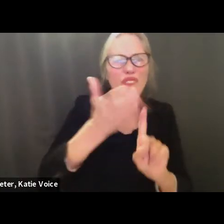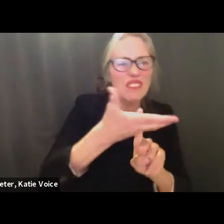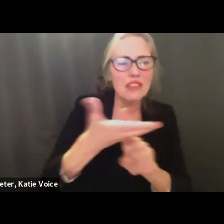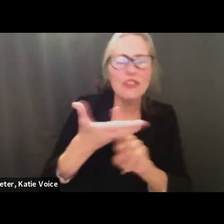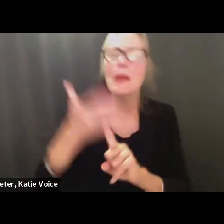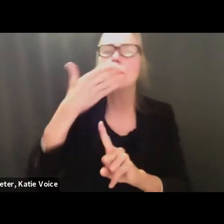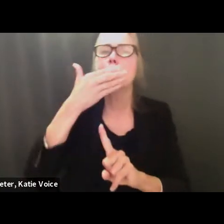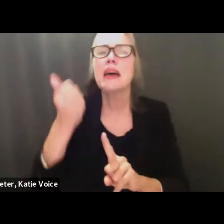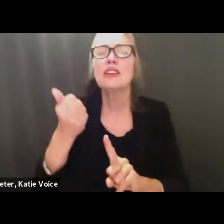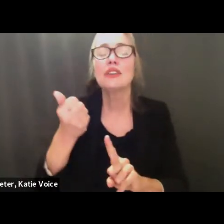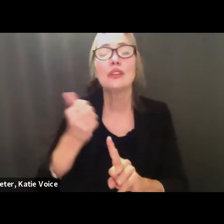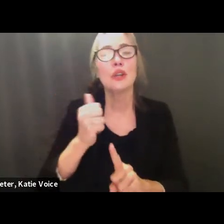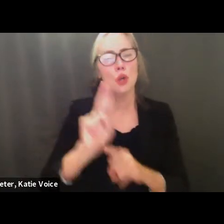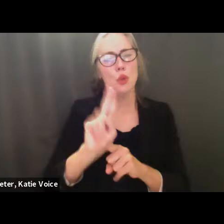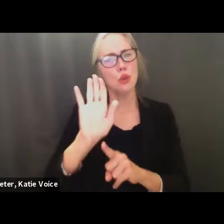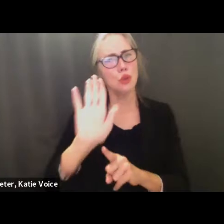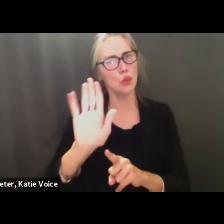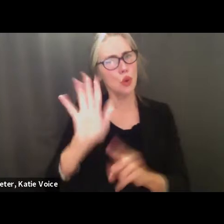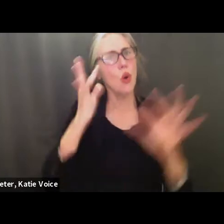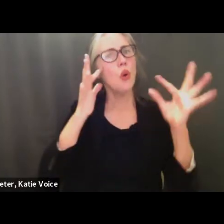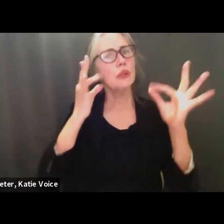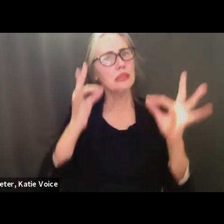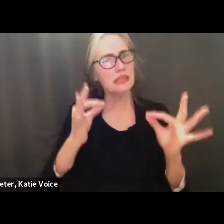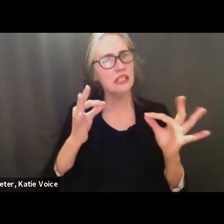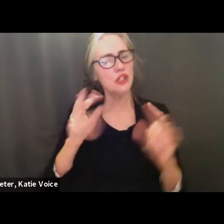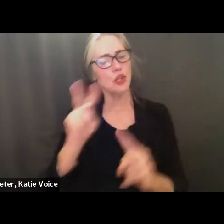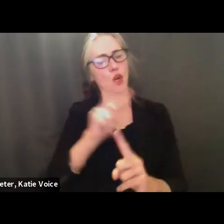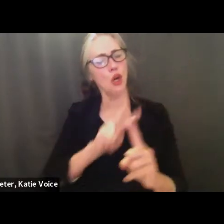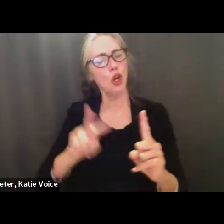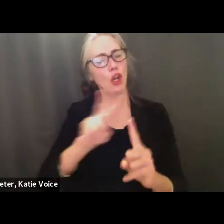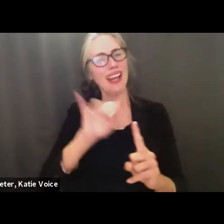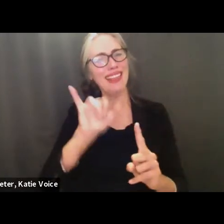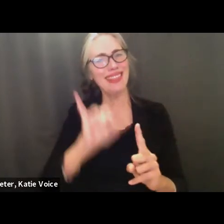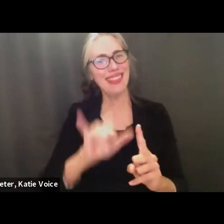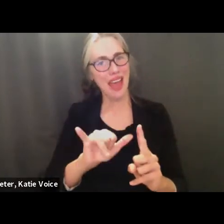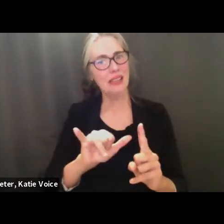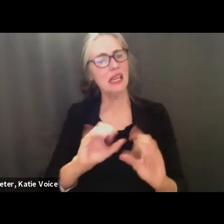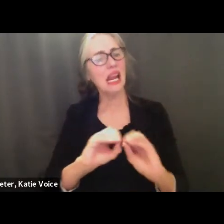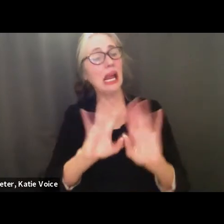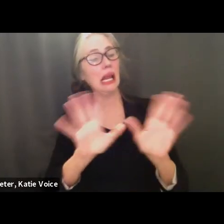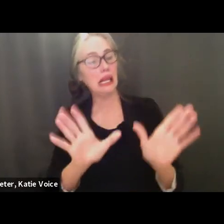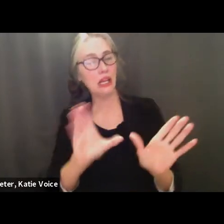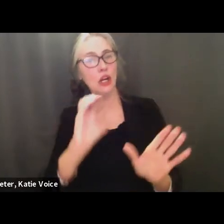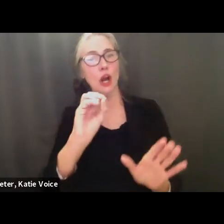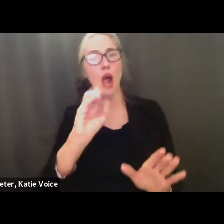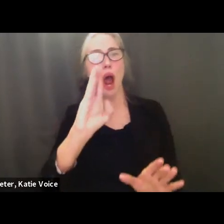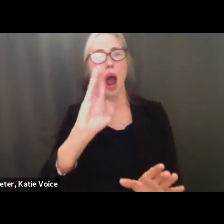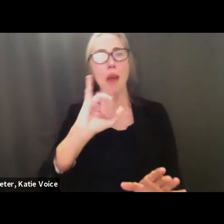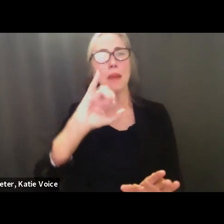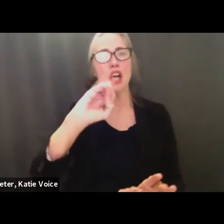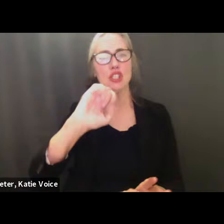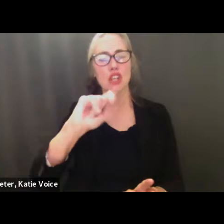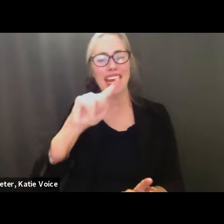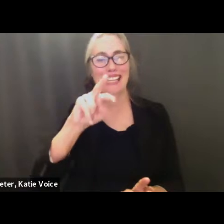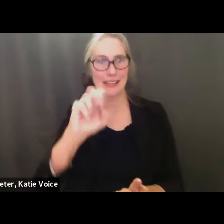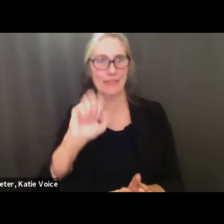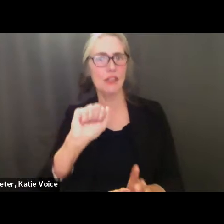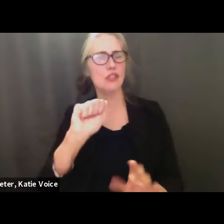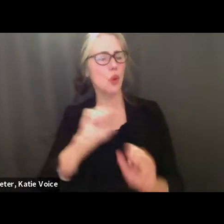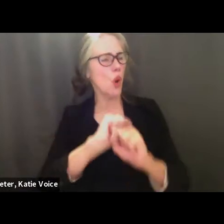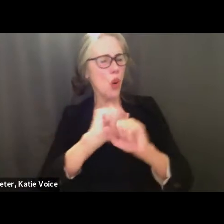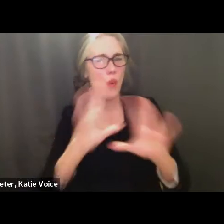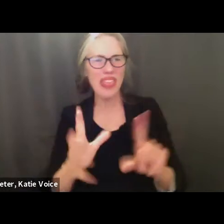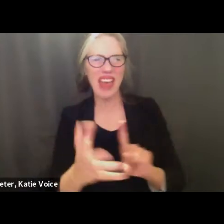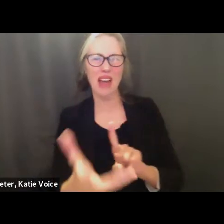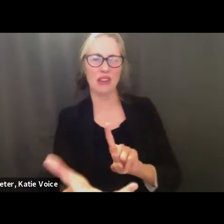The next speaker is René Correa, but I don't see him online, so I'm going to go to Justin Shores and go back